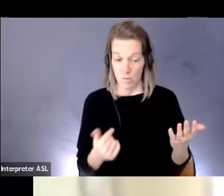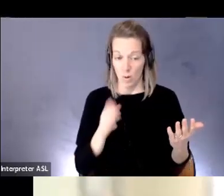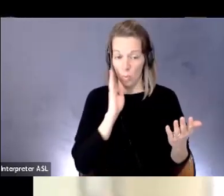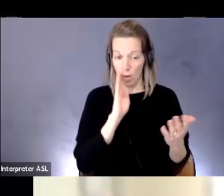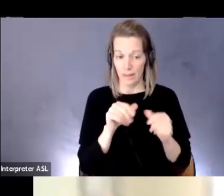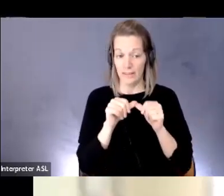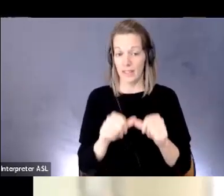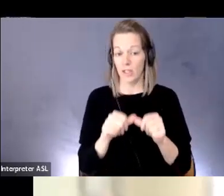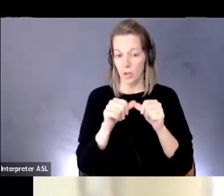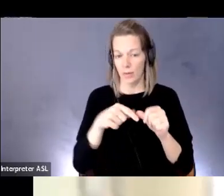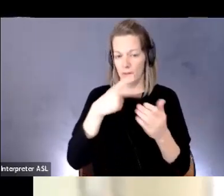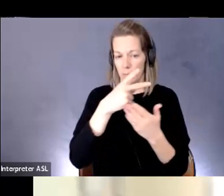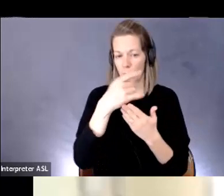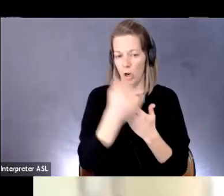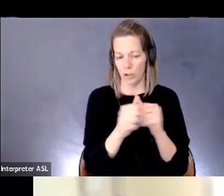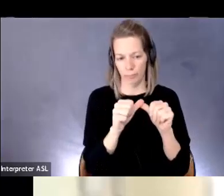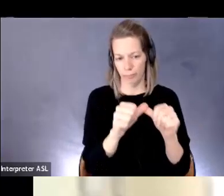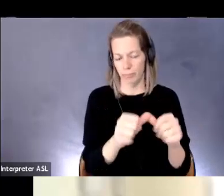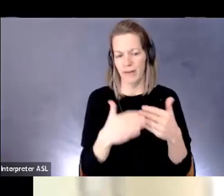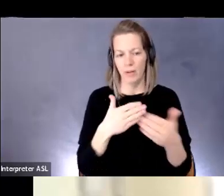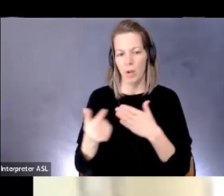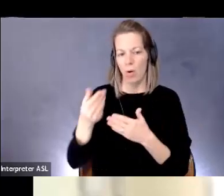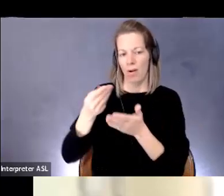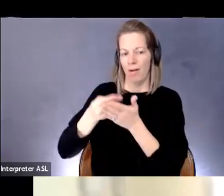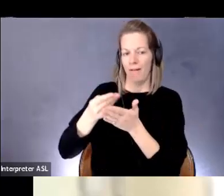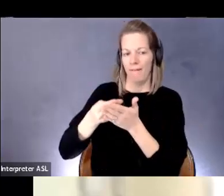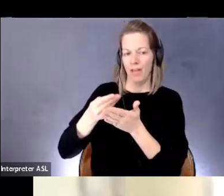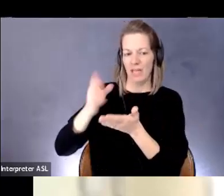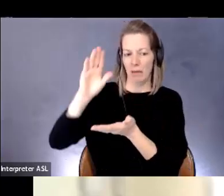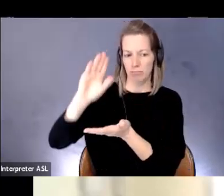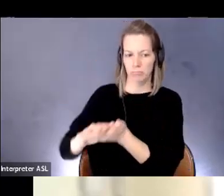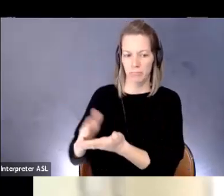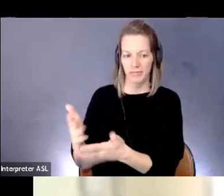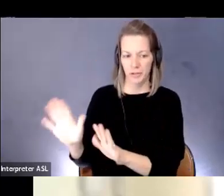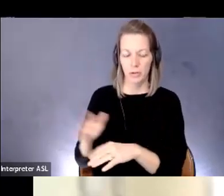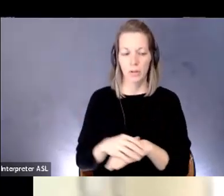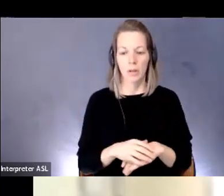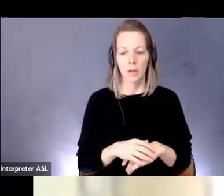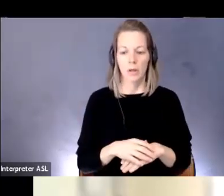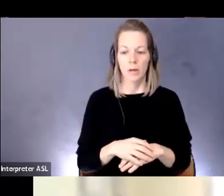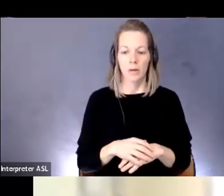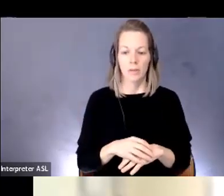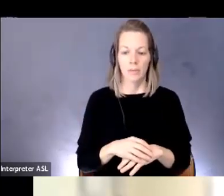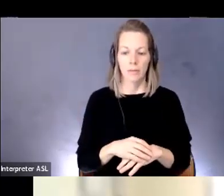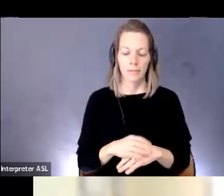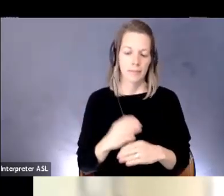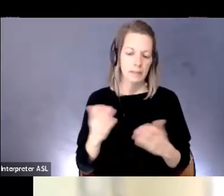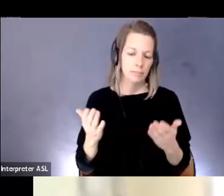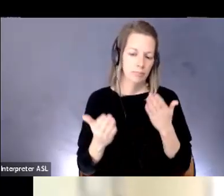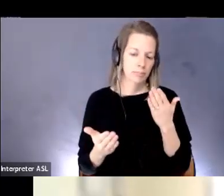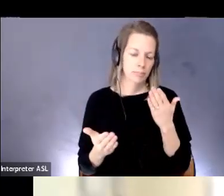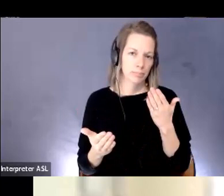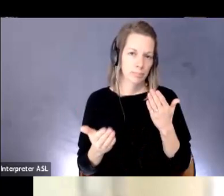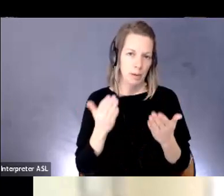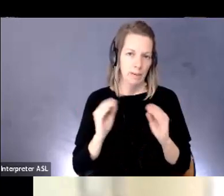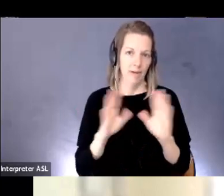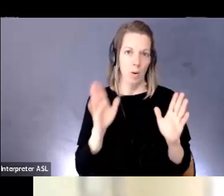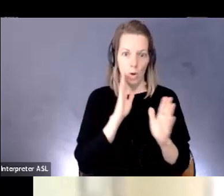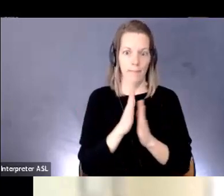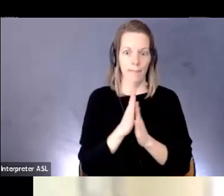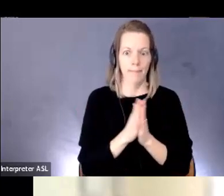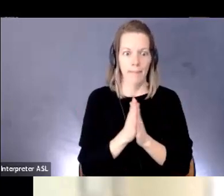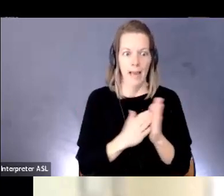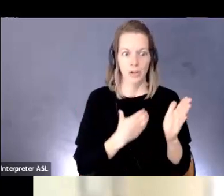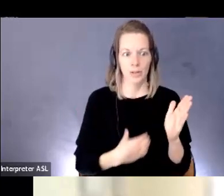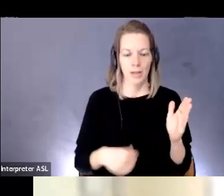be continuing this project, even though our grant funding has concluded. As probably is evident, we're very passionate